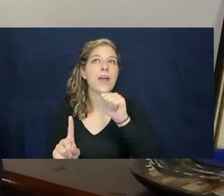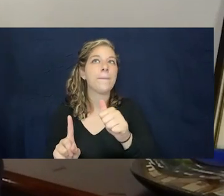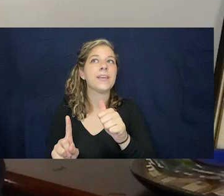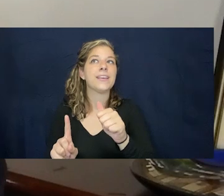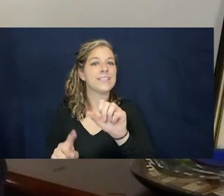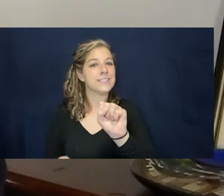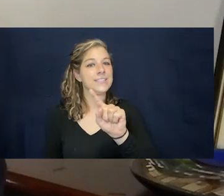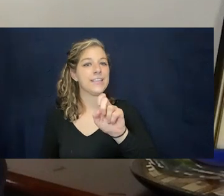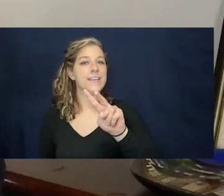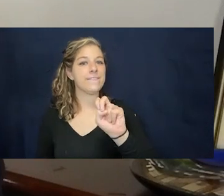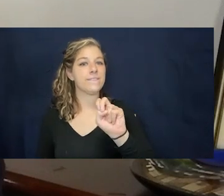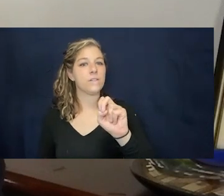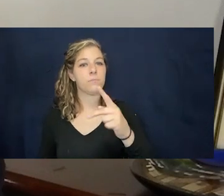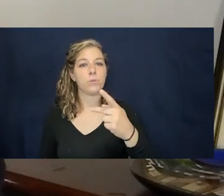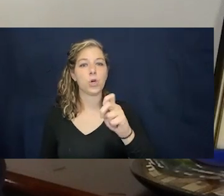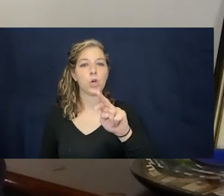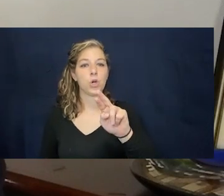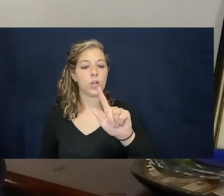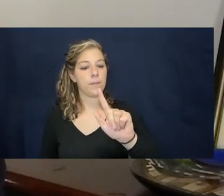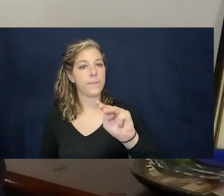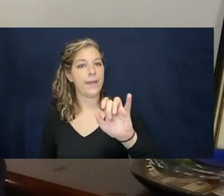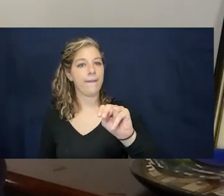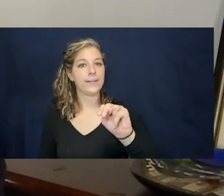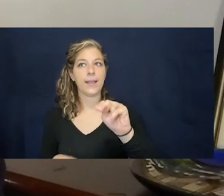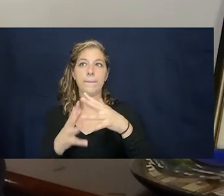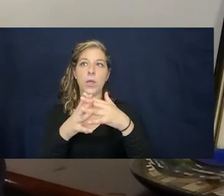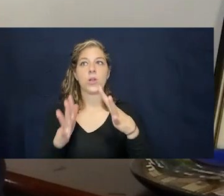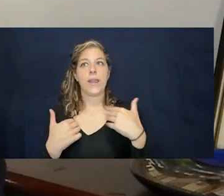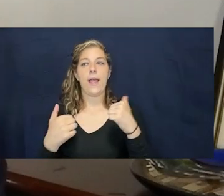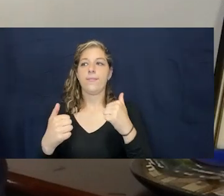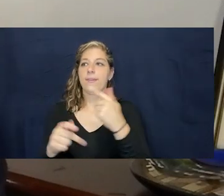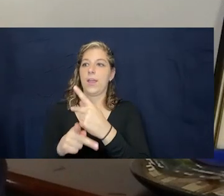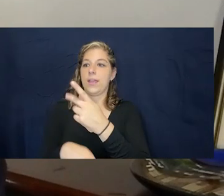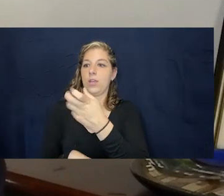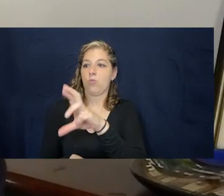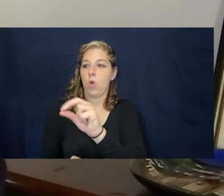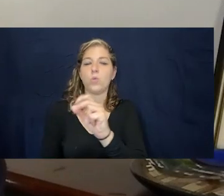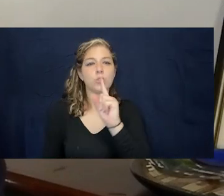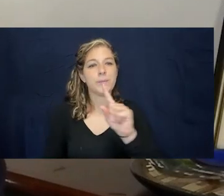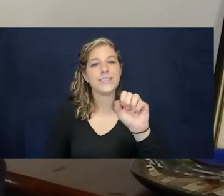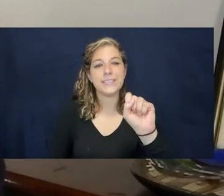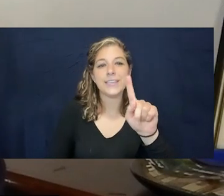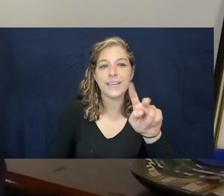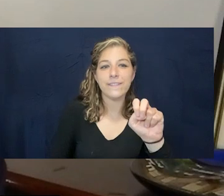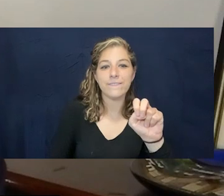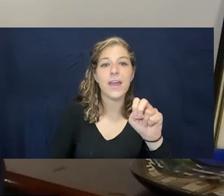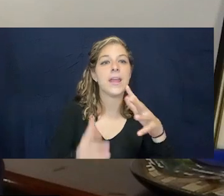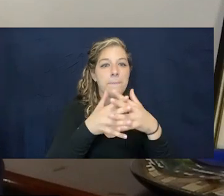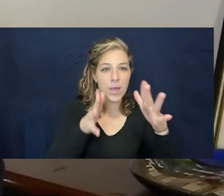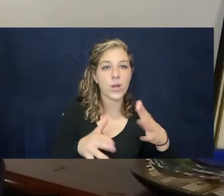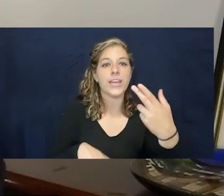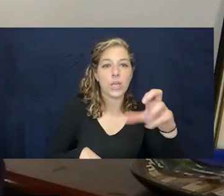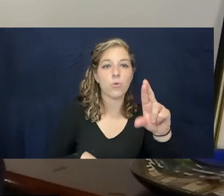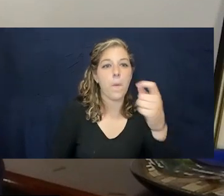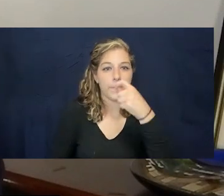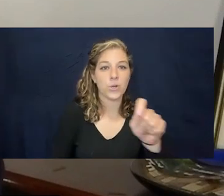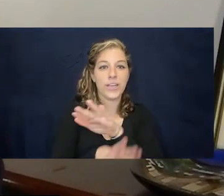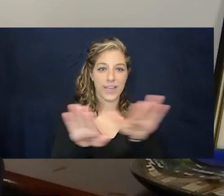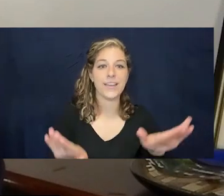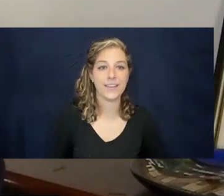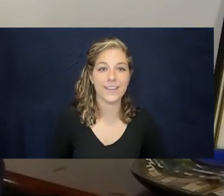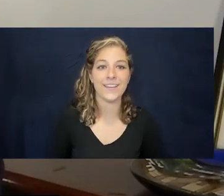friendly amendment. It really shouldn't be Steve Perlman, an American healthcare hero. It really should be Steve